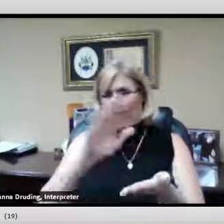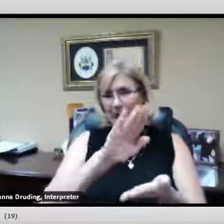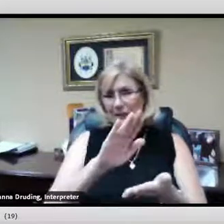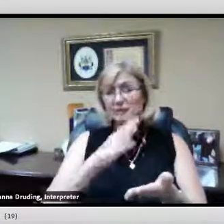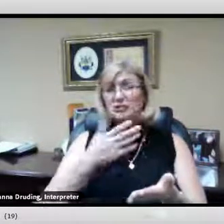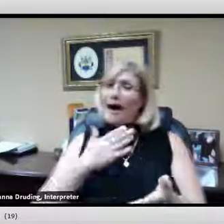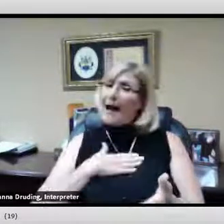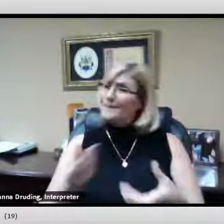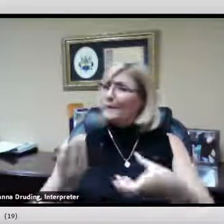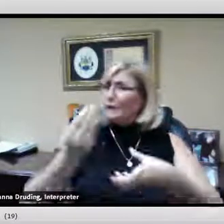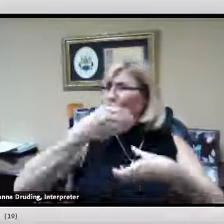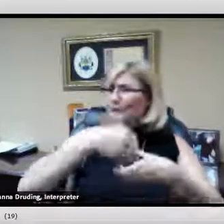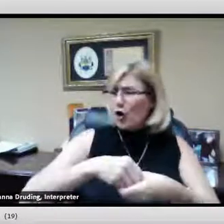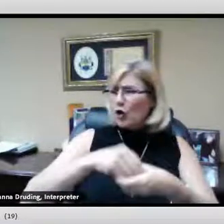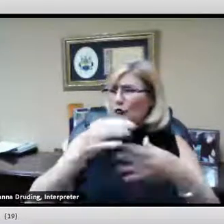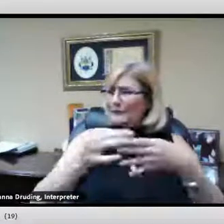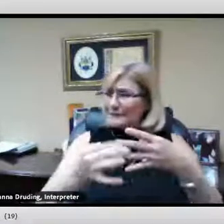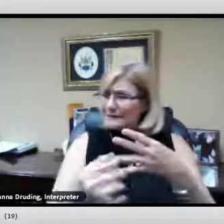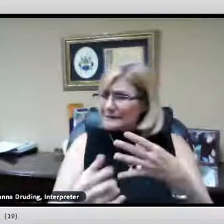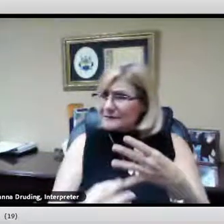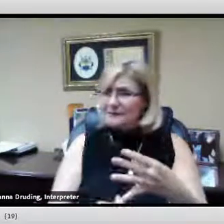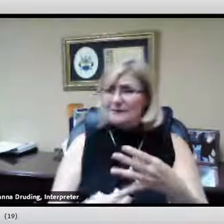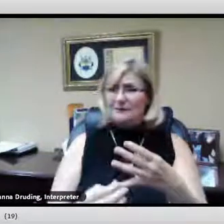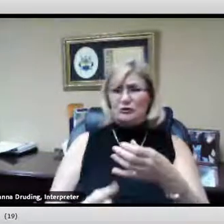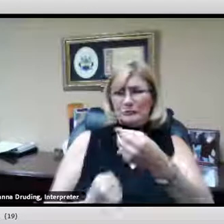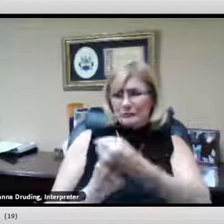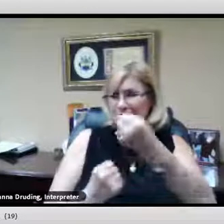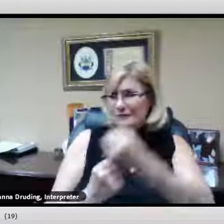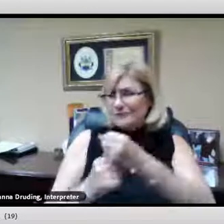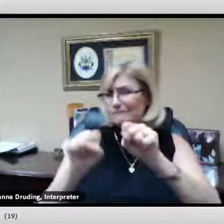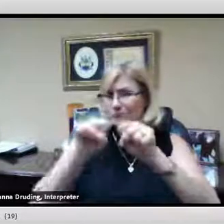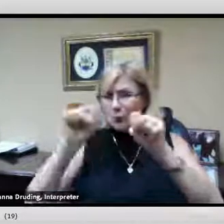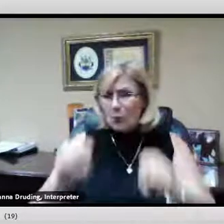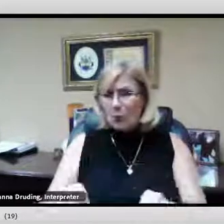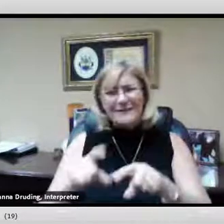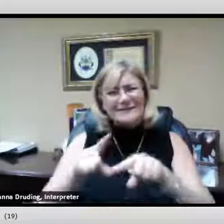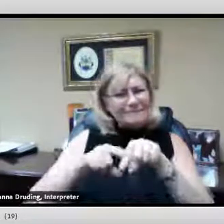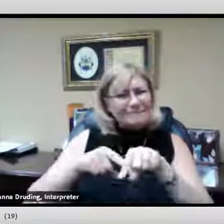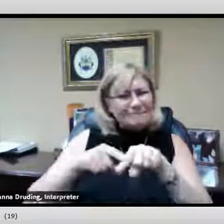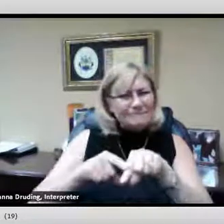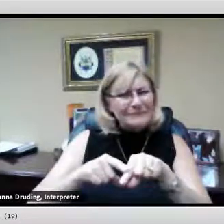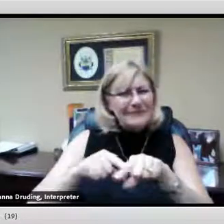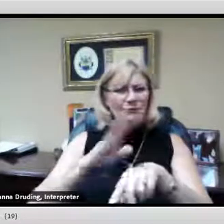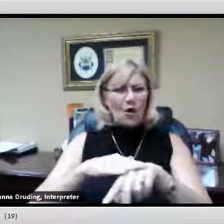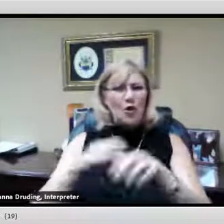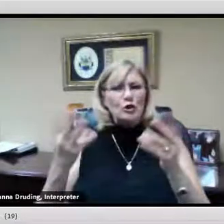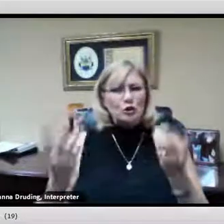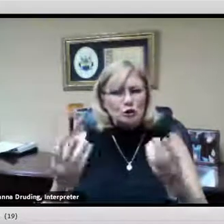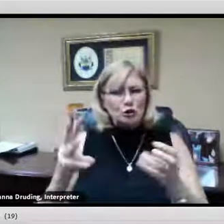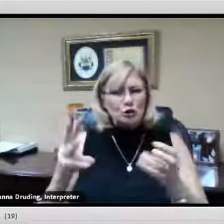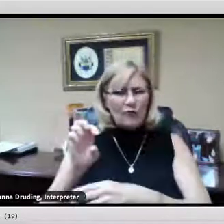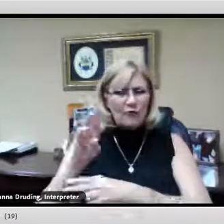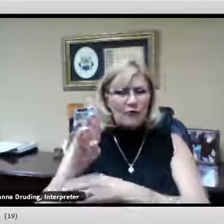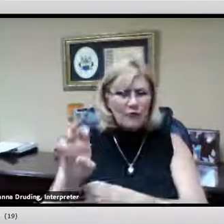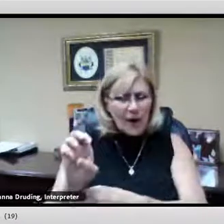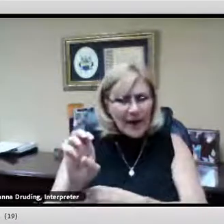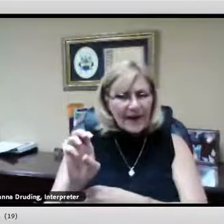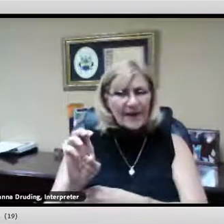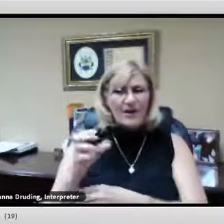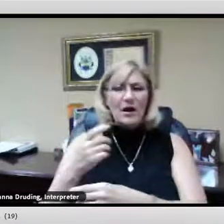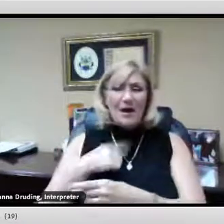software selection, installation, purchasing, and support. It depends on the software. The library specific software, I'm usually